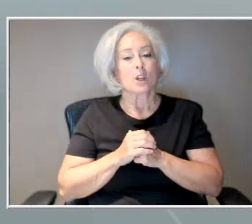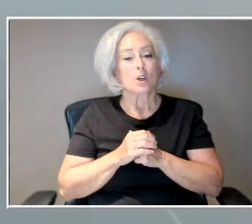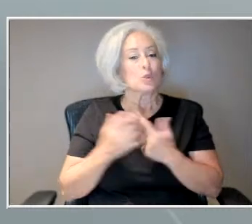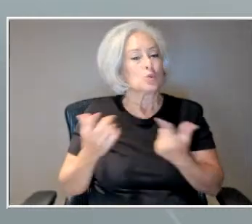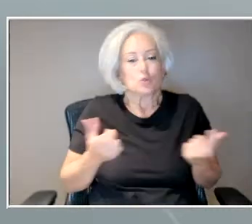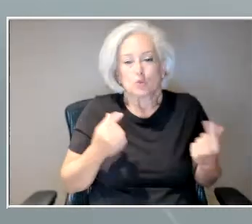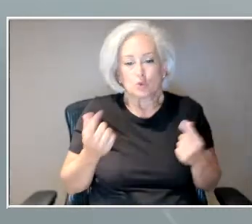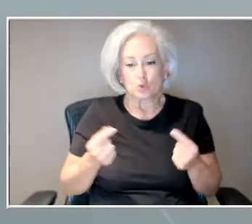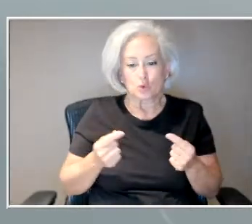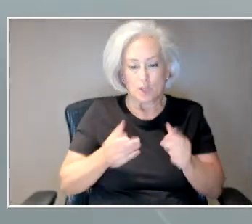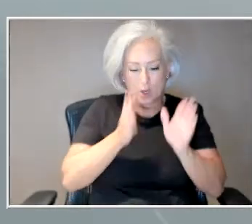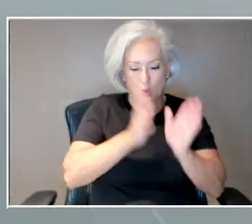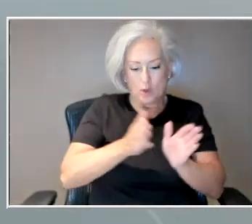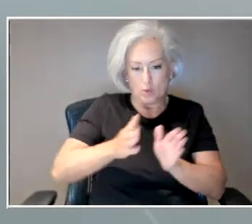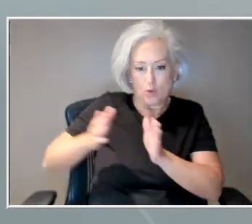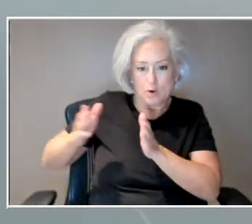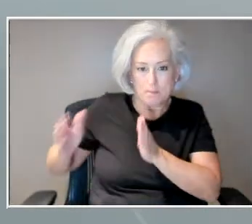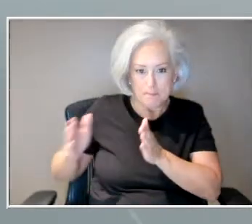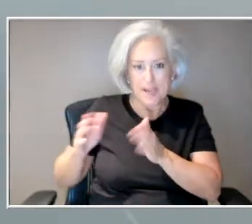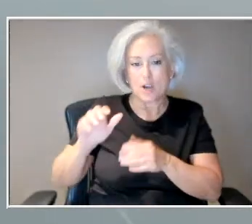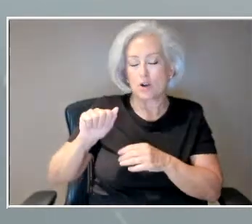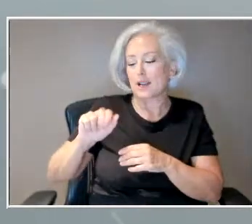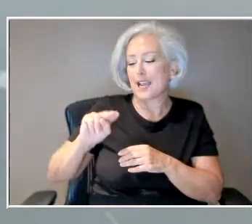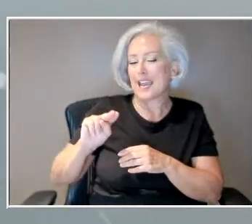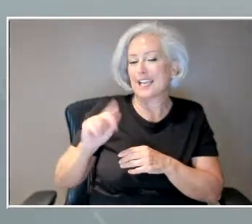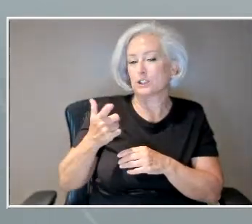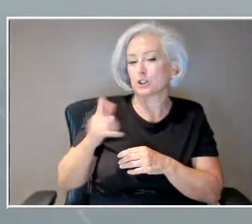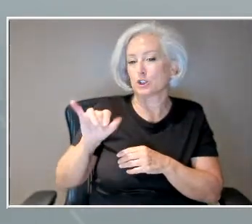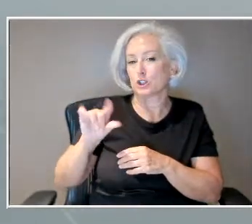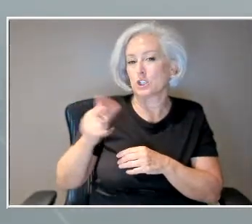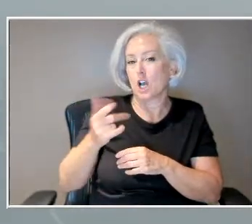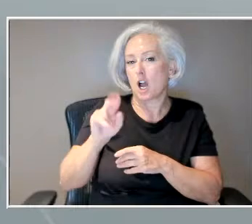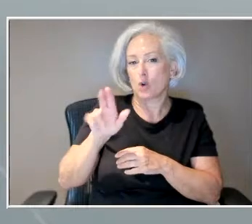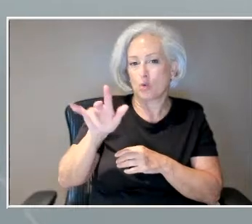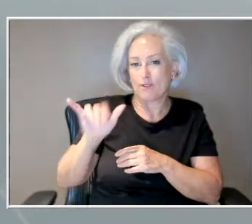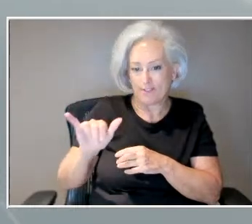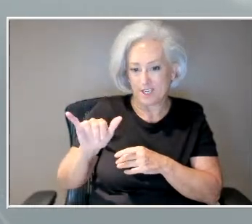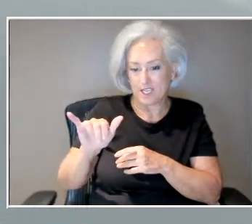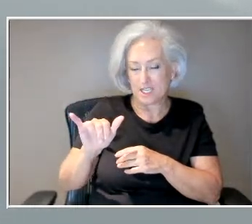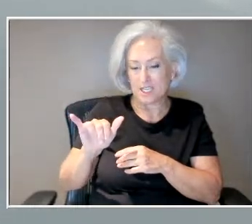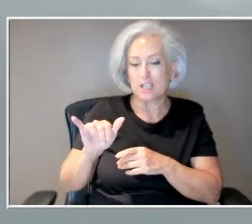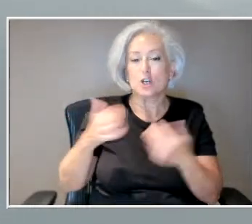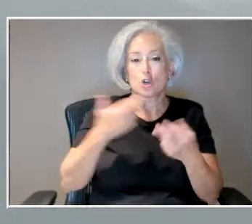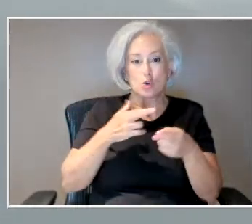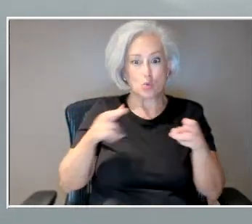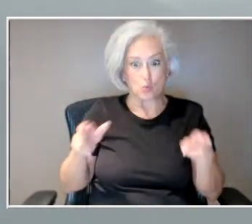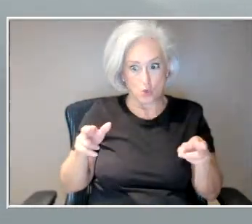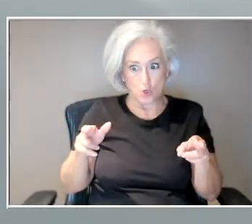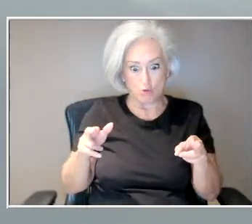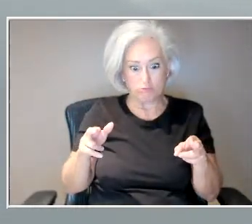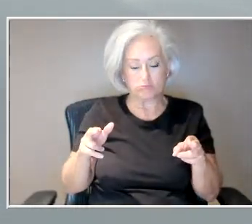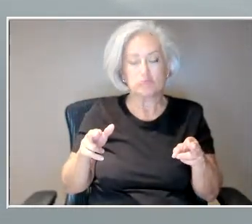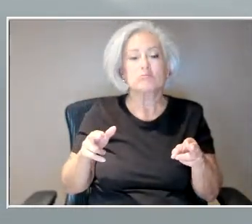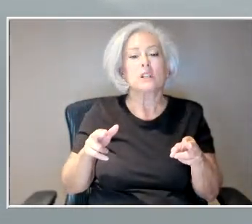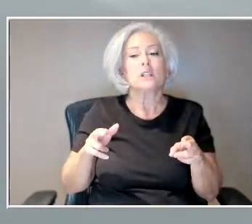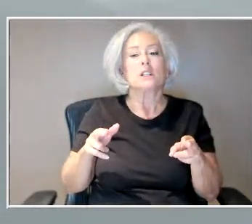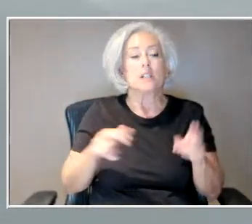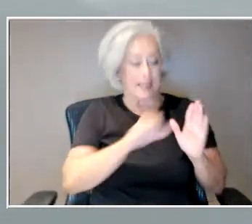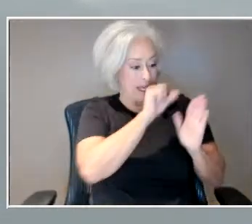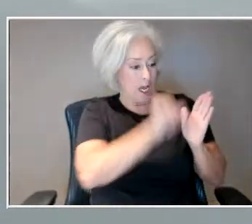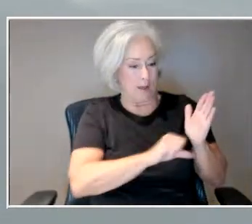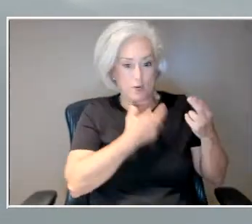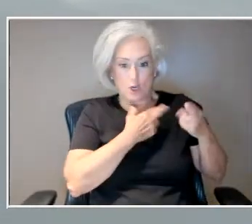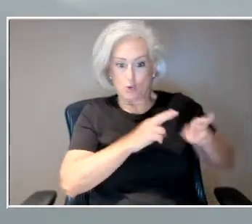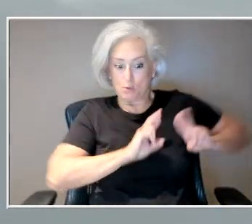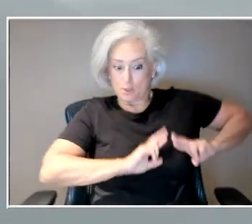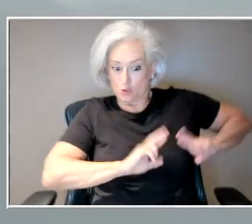the angiography suite, which is where the minimally invasive treatments happen, and the operating room is on standby in case we can't achieve a sufficient treatment. Well, and you